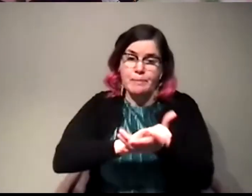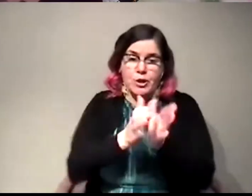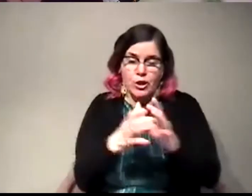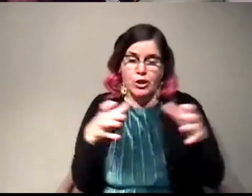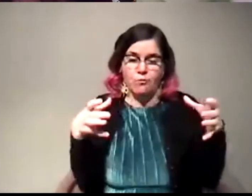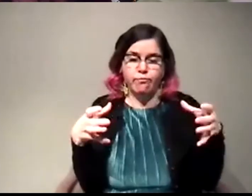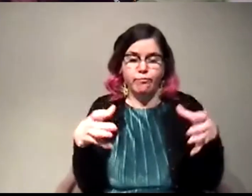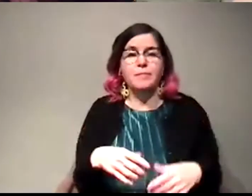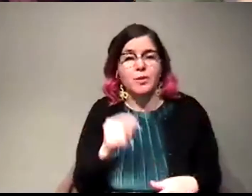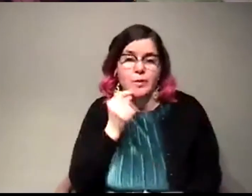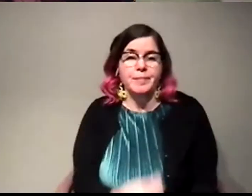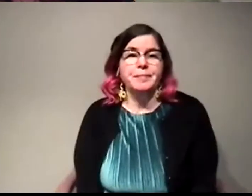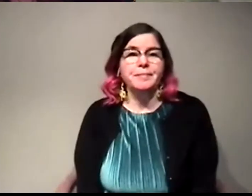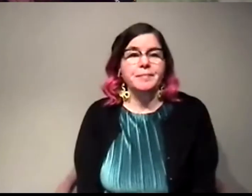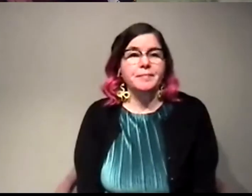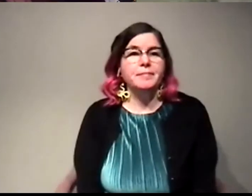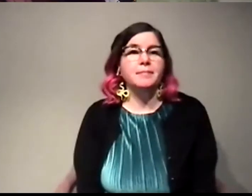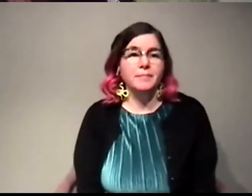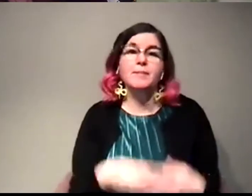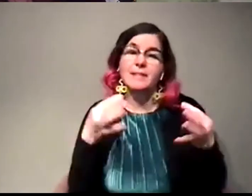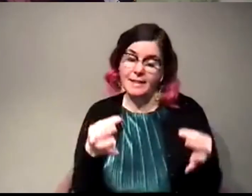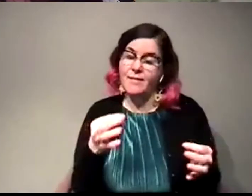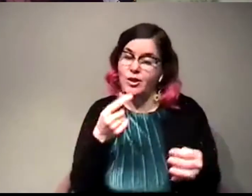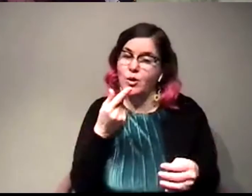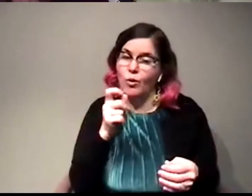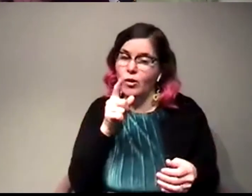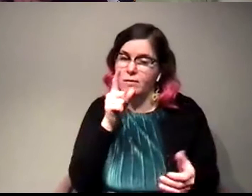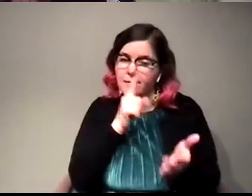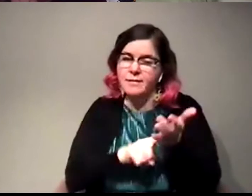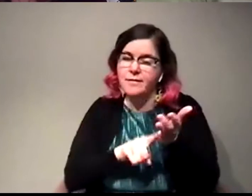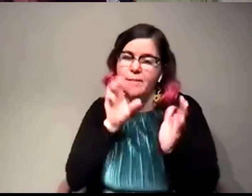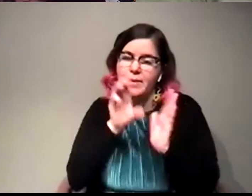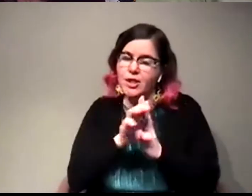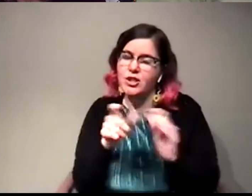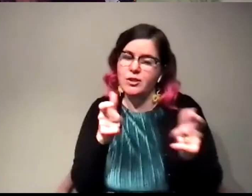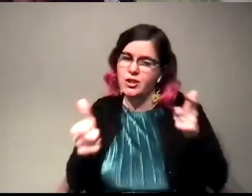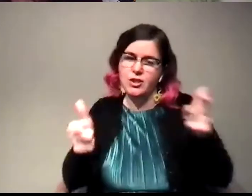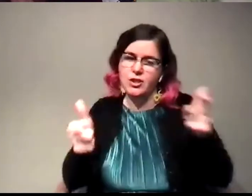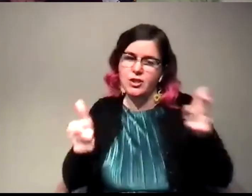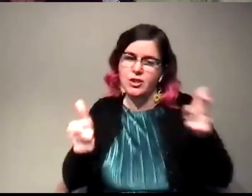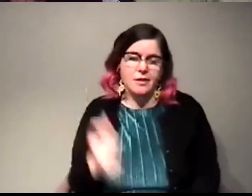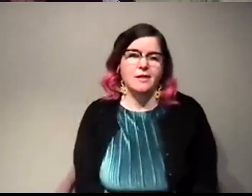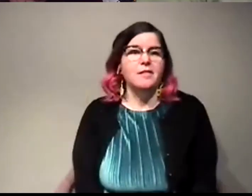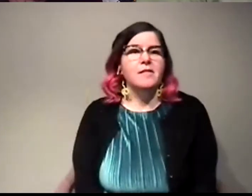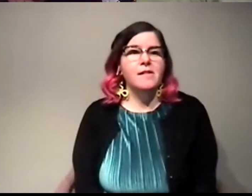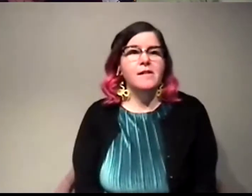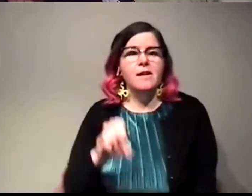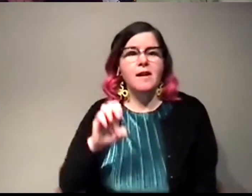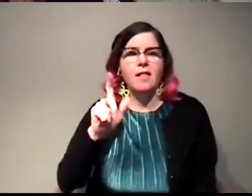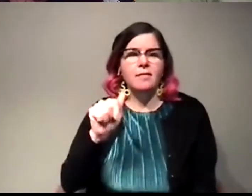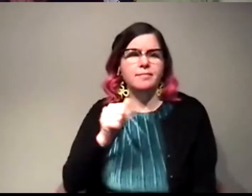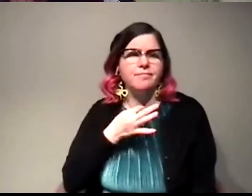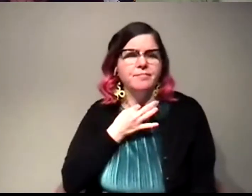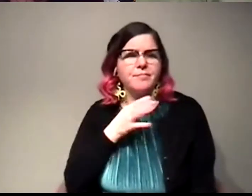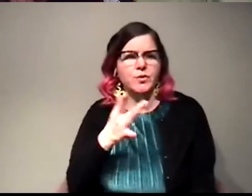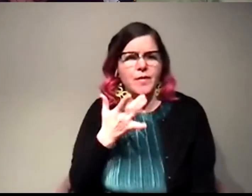though. Yeah, definitely look those frogs up. They're honking. They're really big. Ella asks, what is your